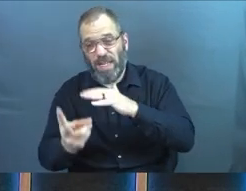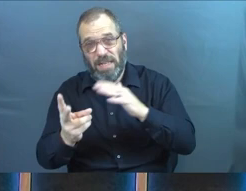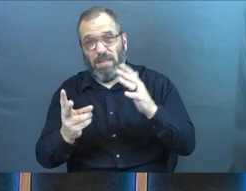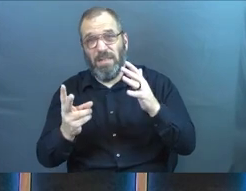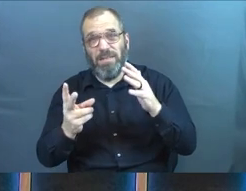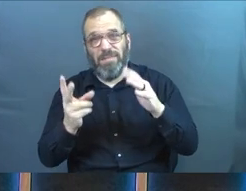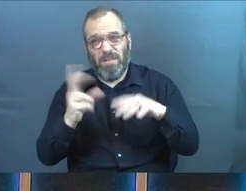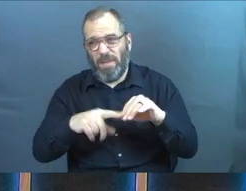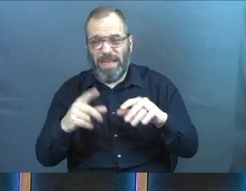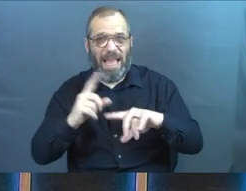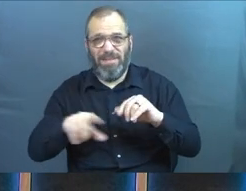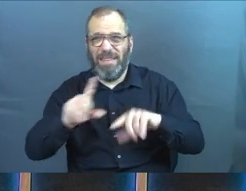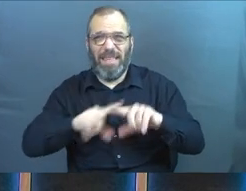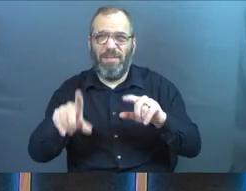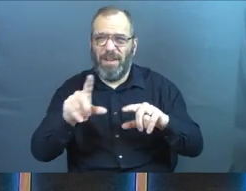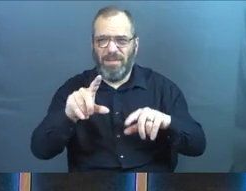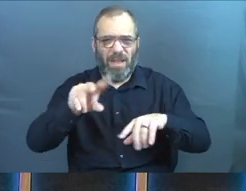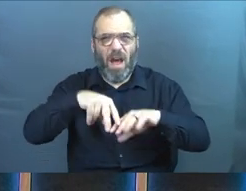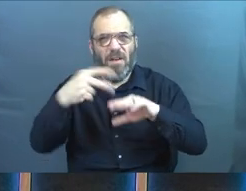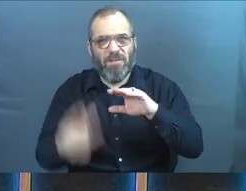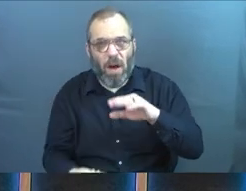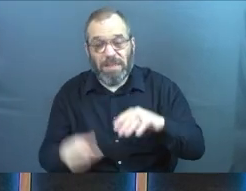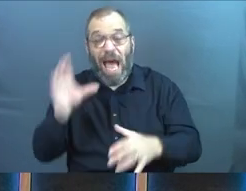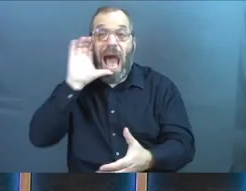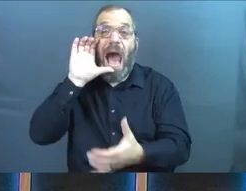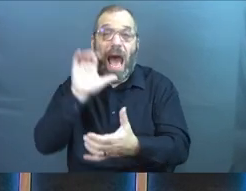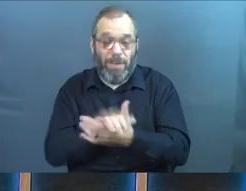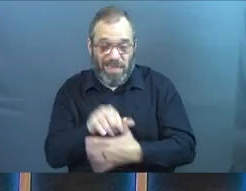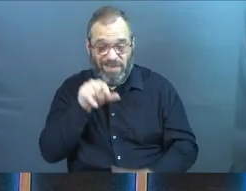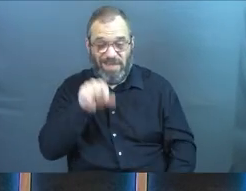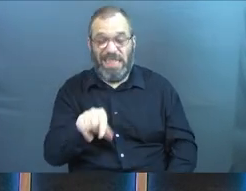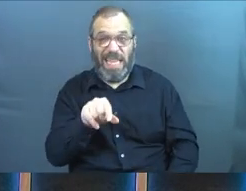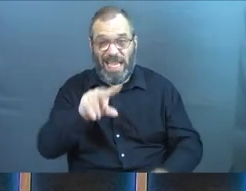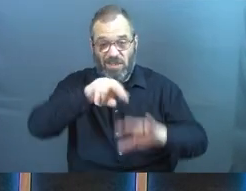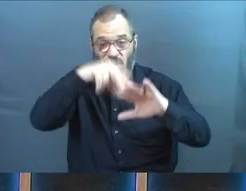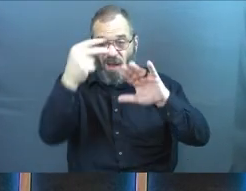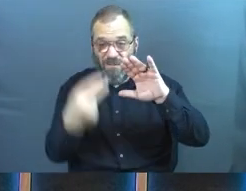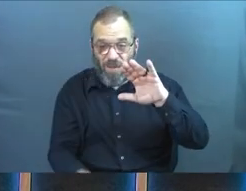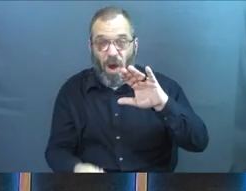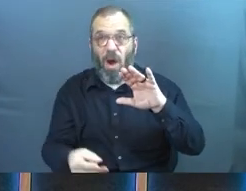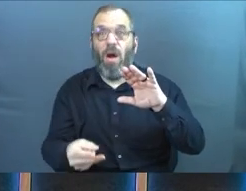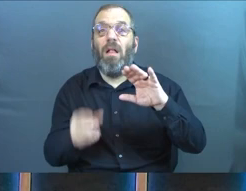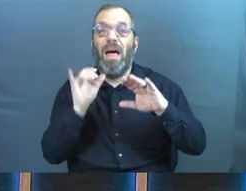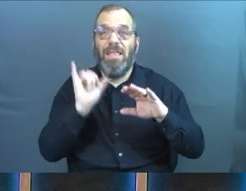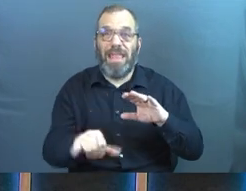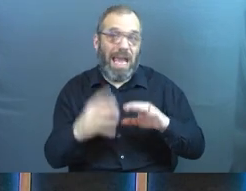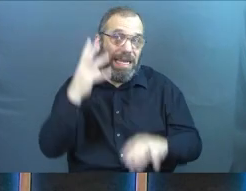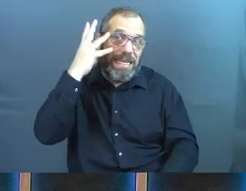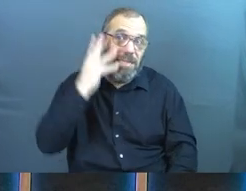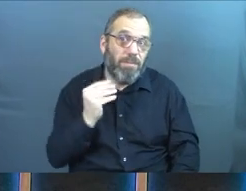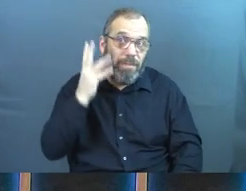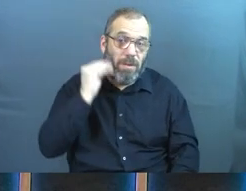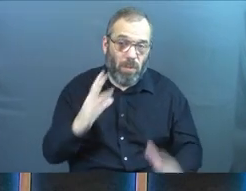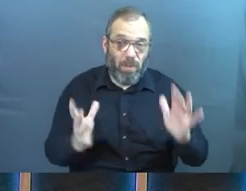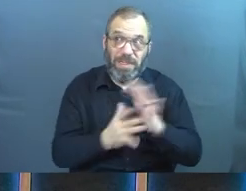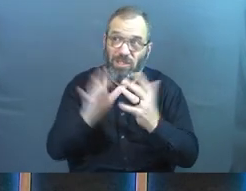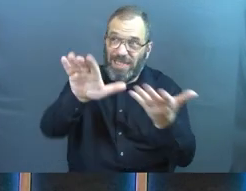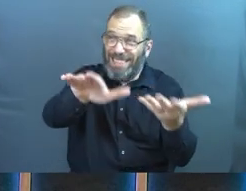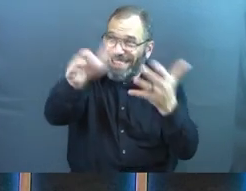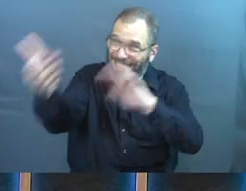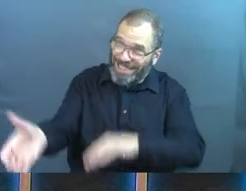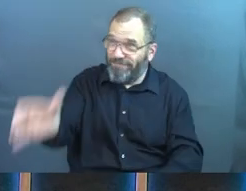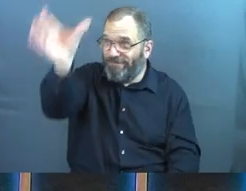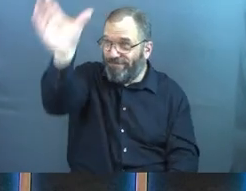might associate different falls of Satan with different ones. I believe this particular fall of Satan is the fall that he experienced when Jesus died